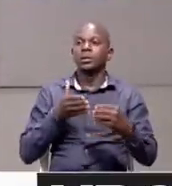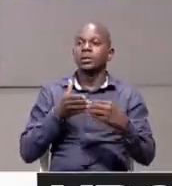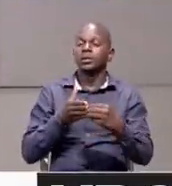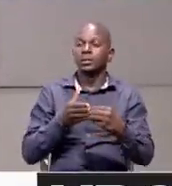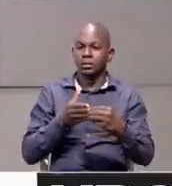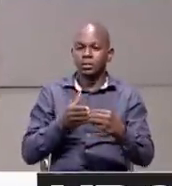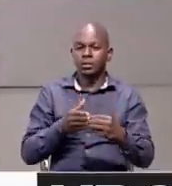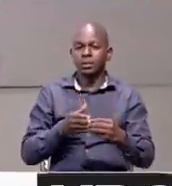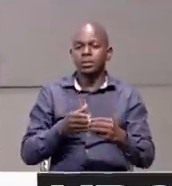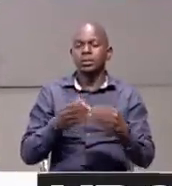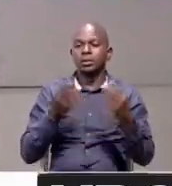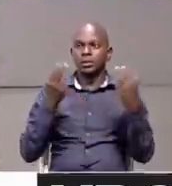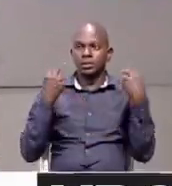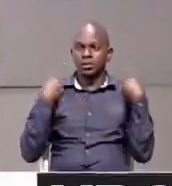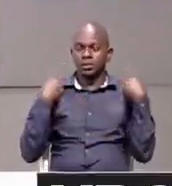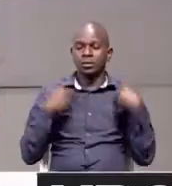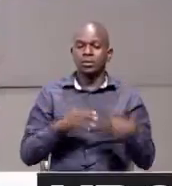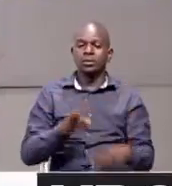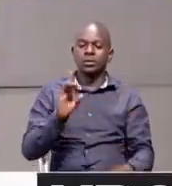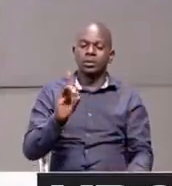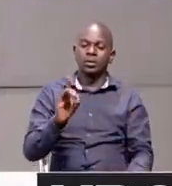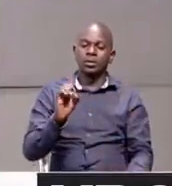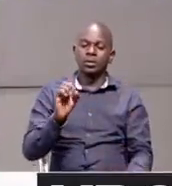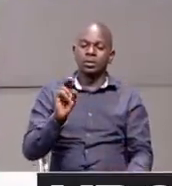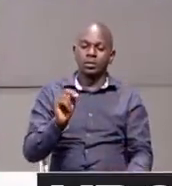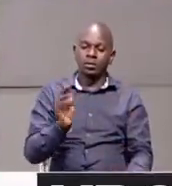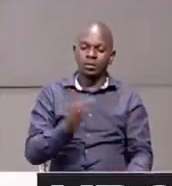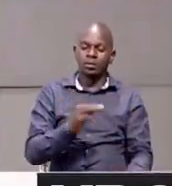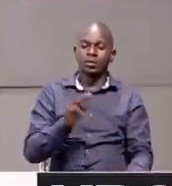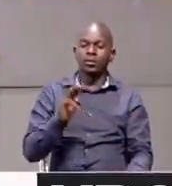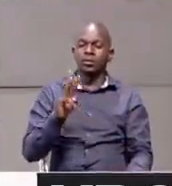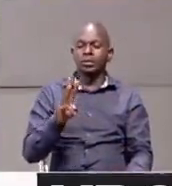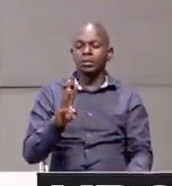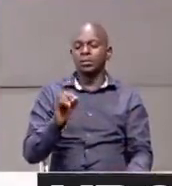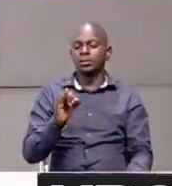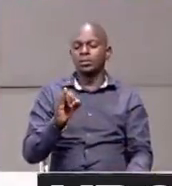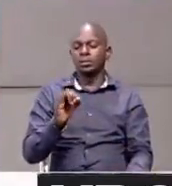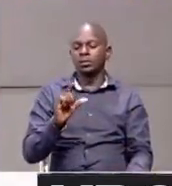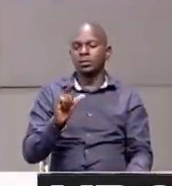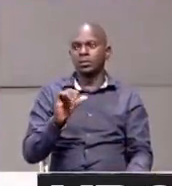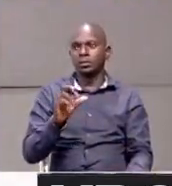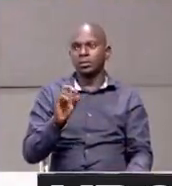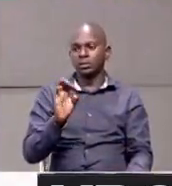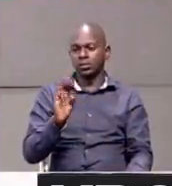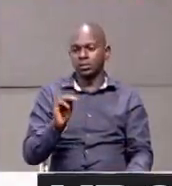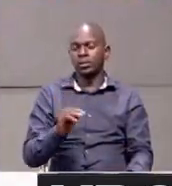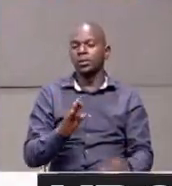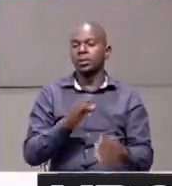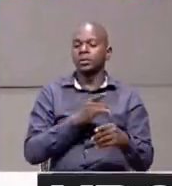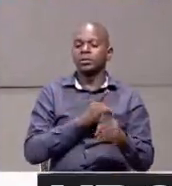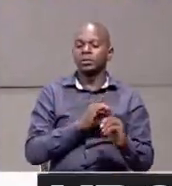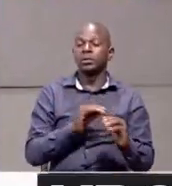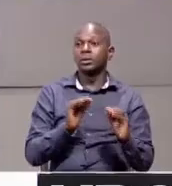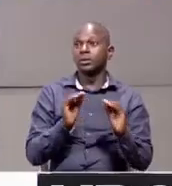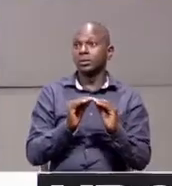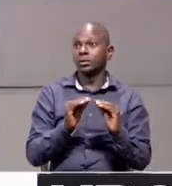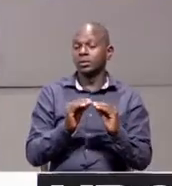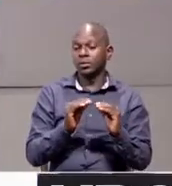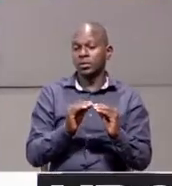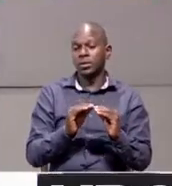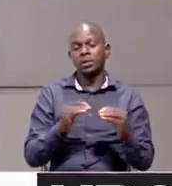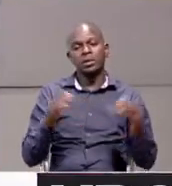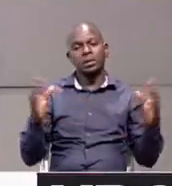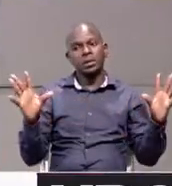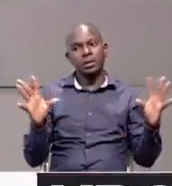Commander, Major General Don Williams Nabasa, called for the security meeting ending security